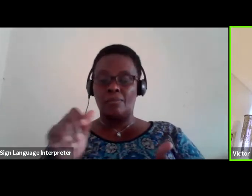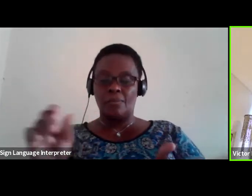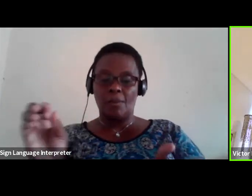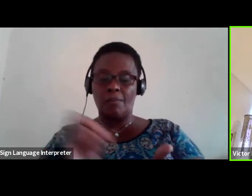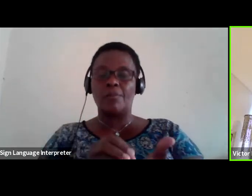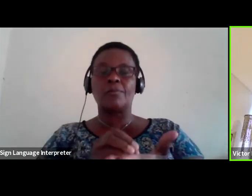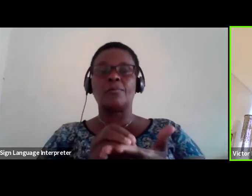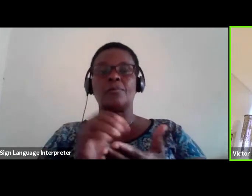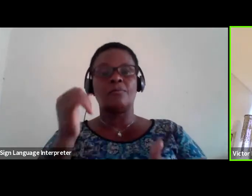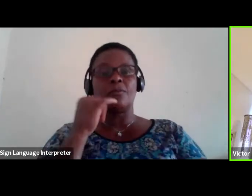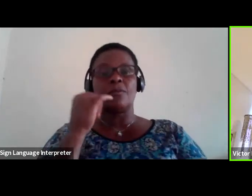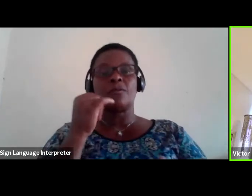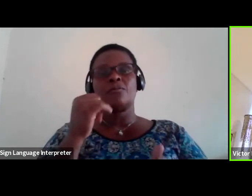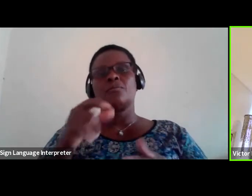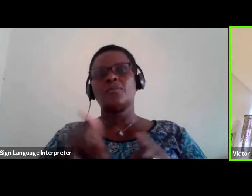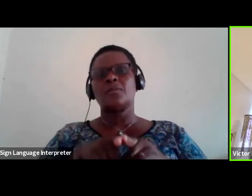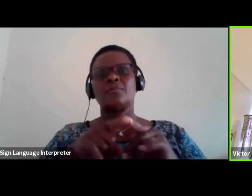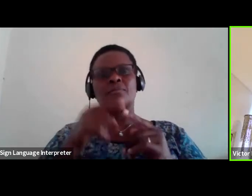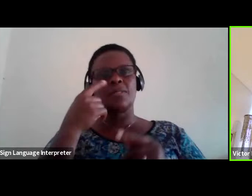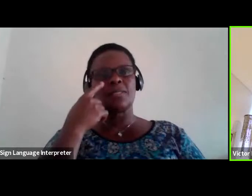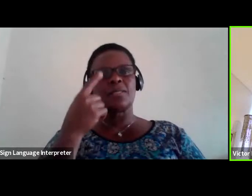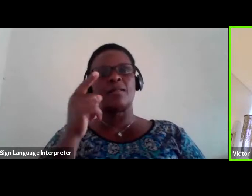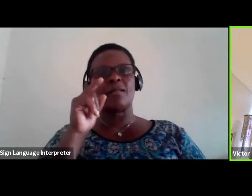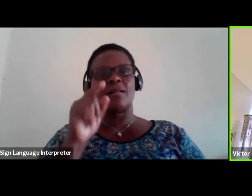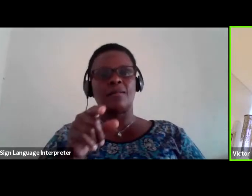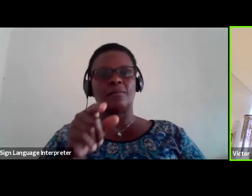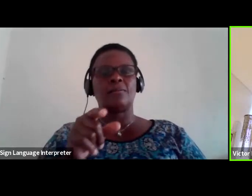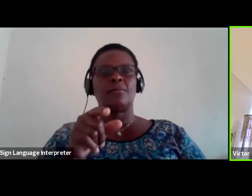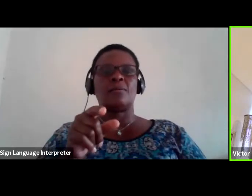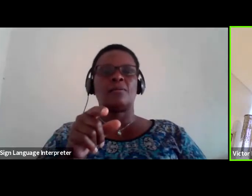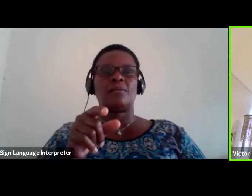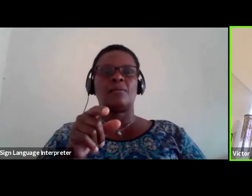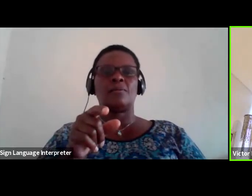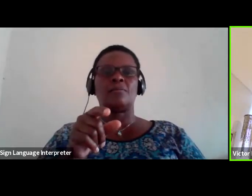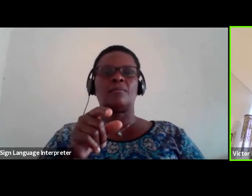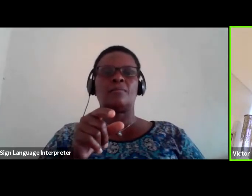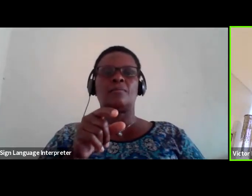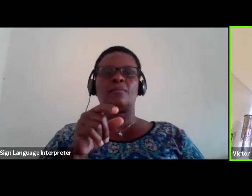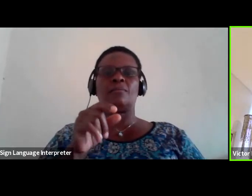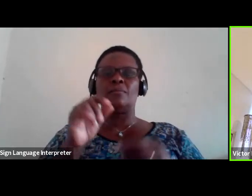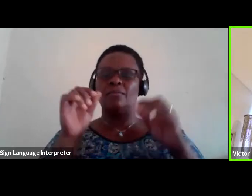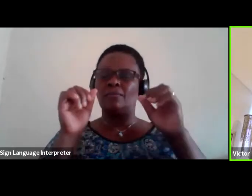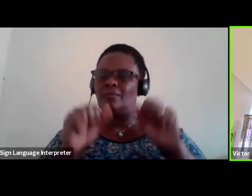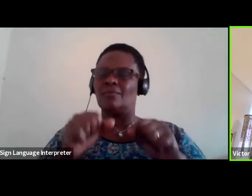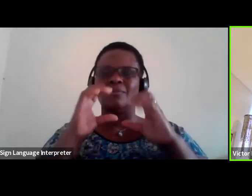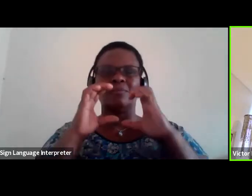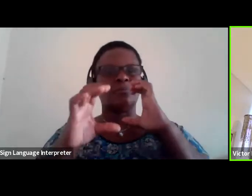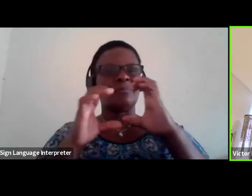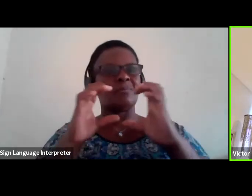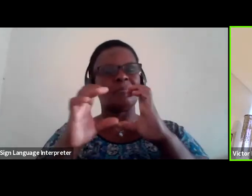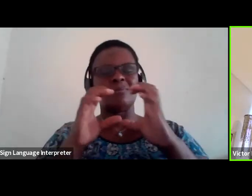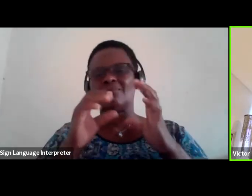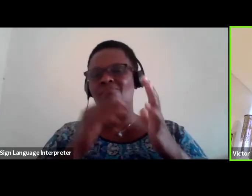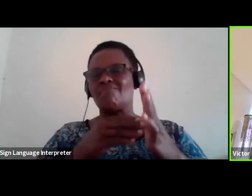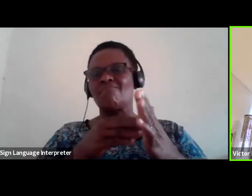we can see that the ability to communicate has also been adversely affected. The